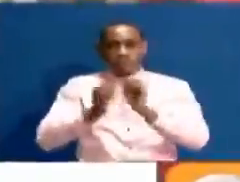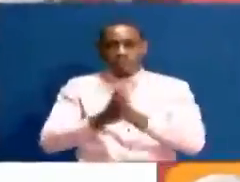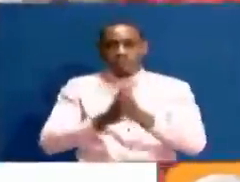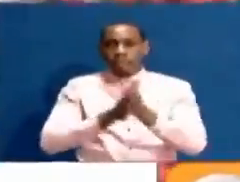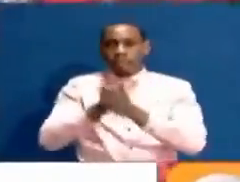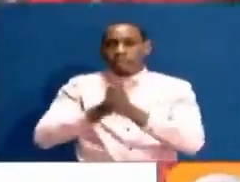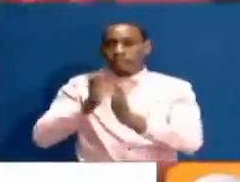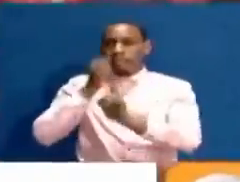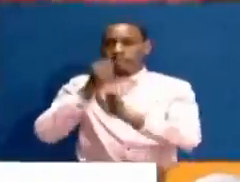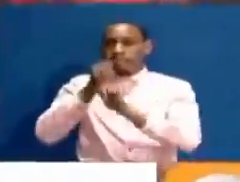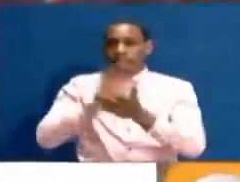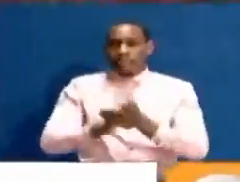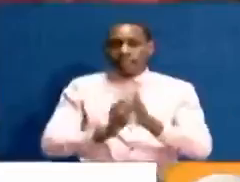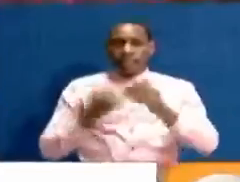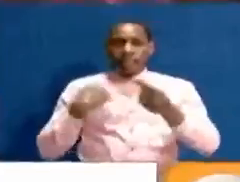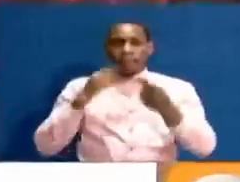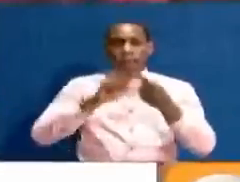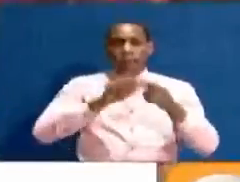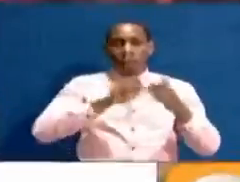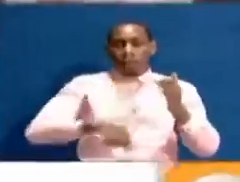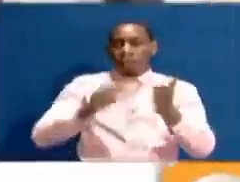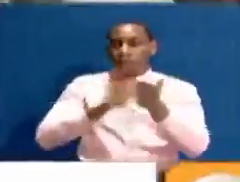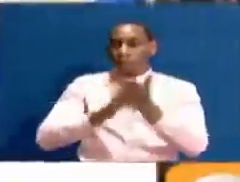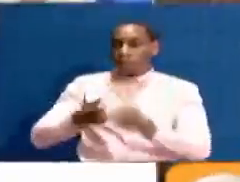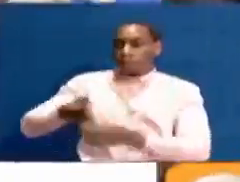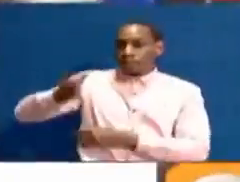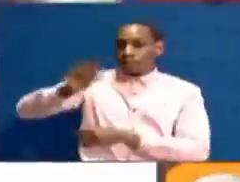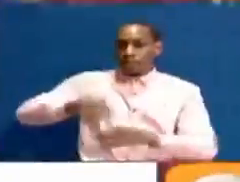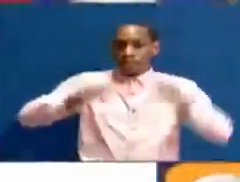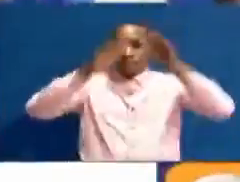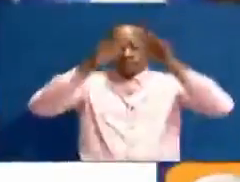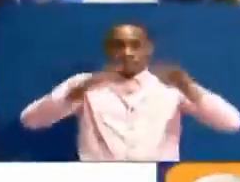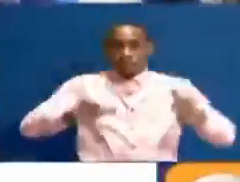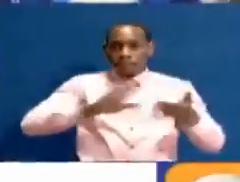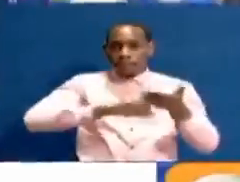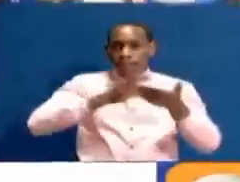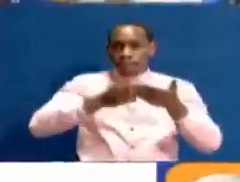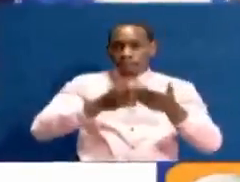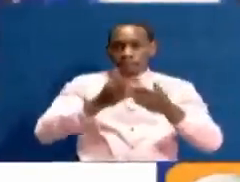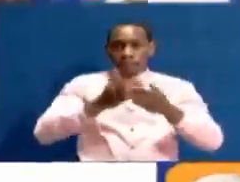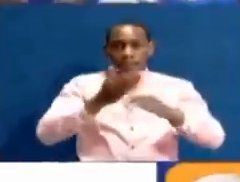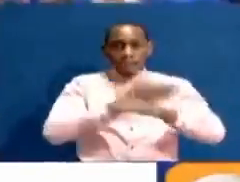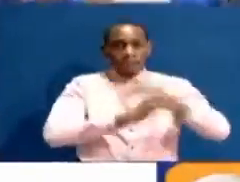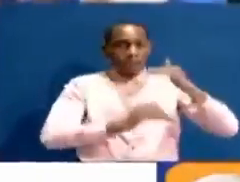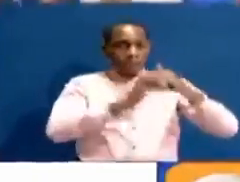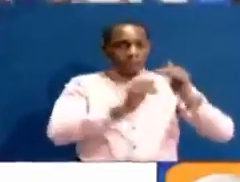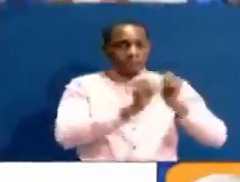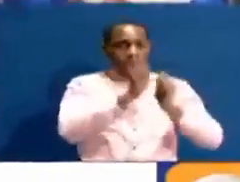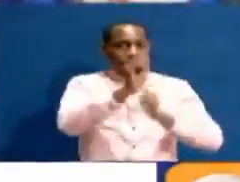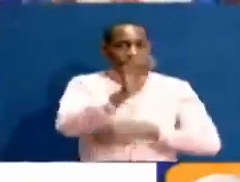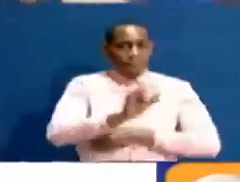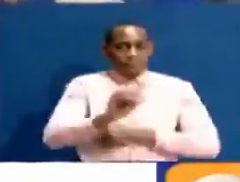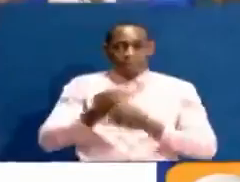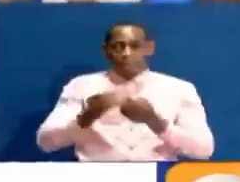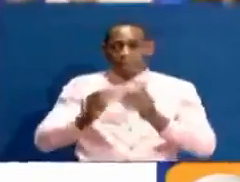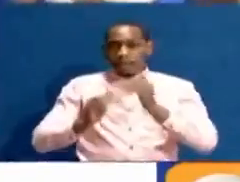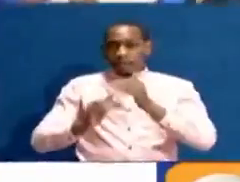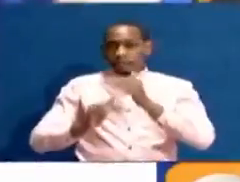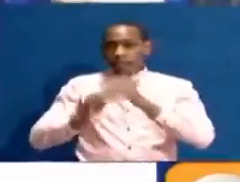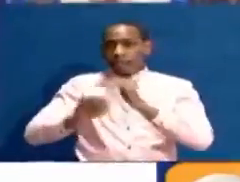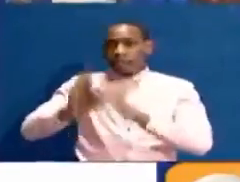desired impact. Top on the list, a proposal to increase devolved resources from a minimum of 15% to at